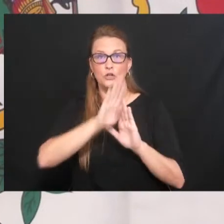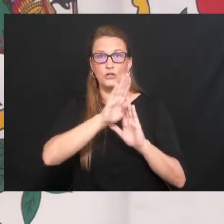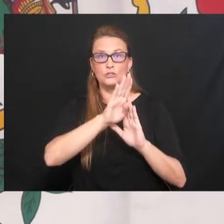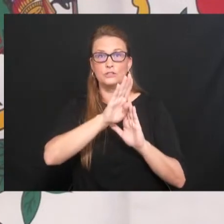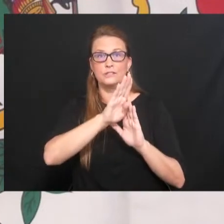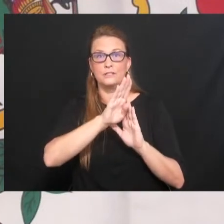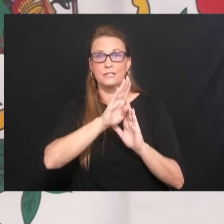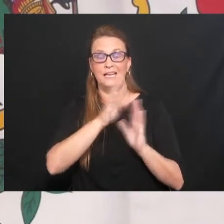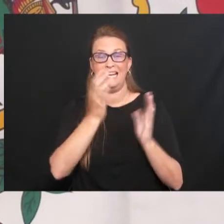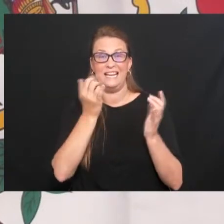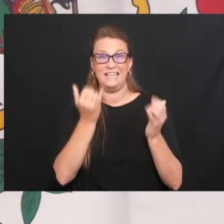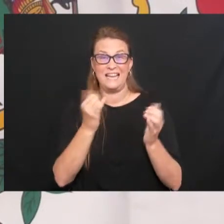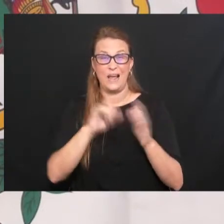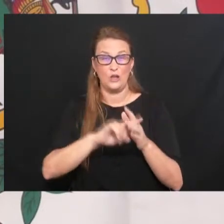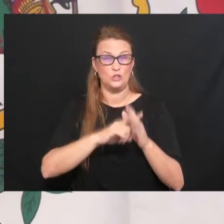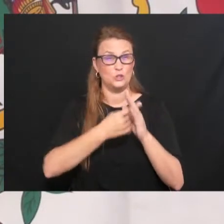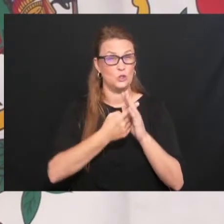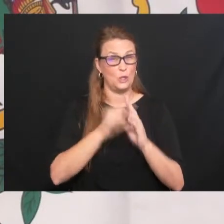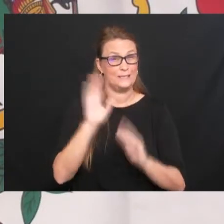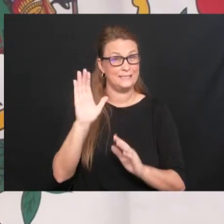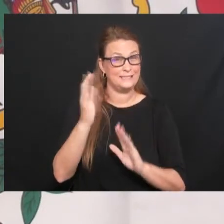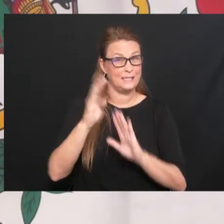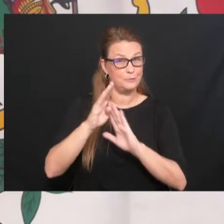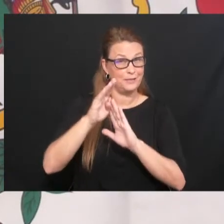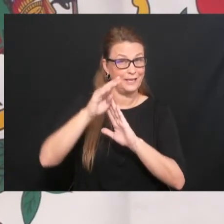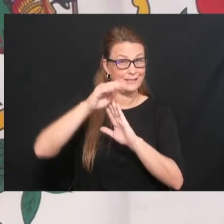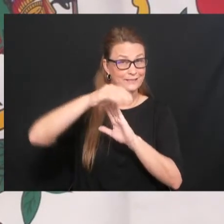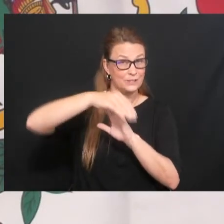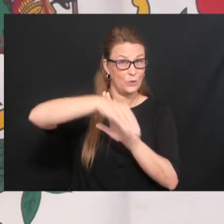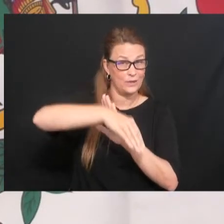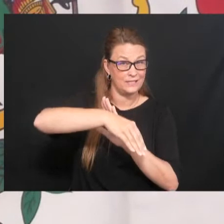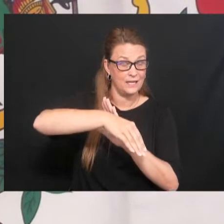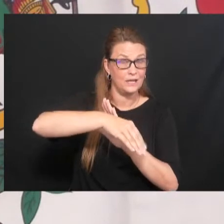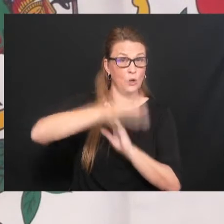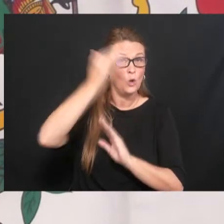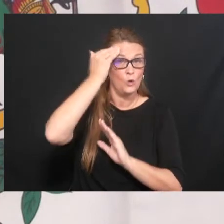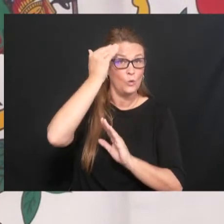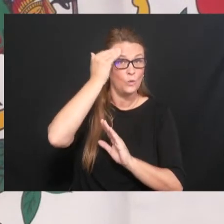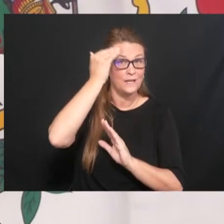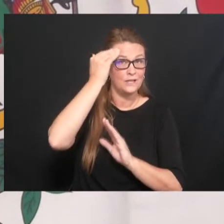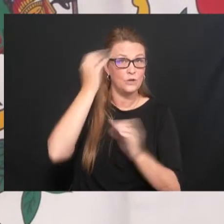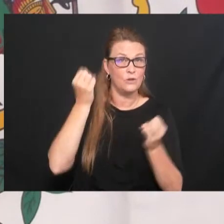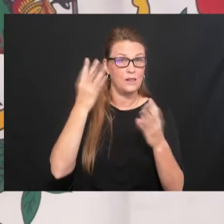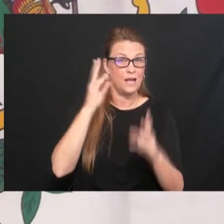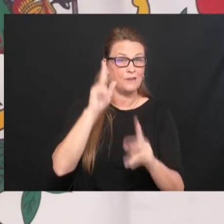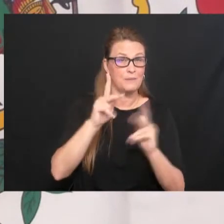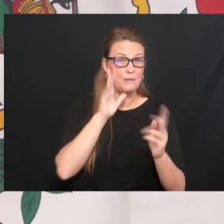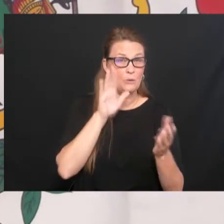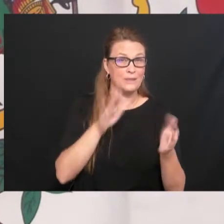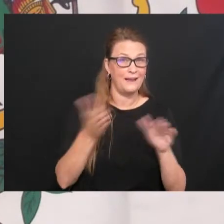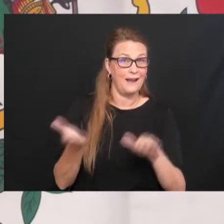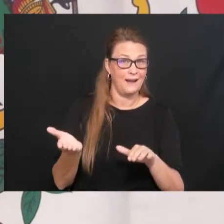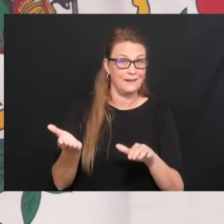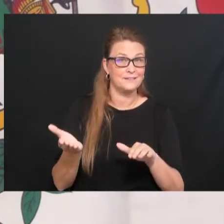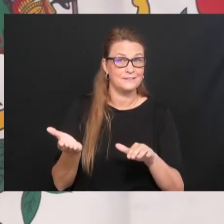starting to somewhat ease off, but we knew that we were still going to lose lots and lots of people.